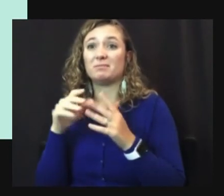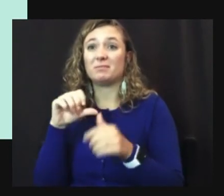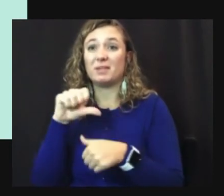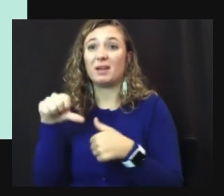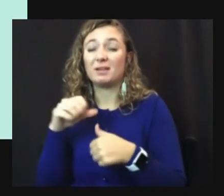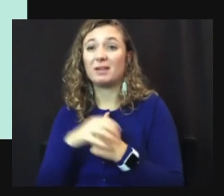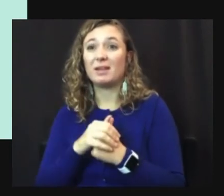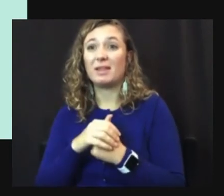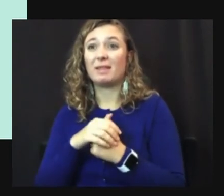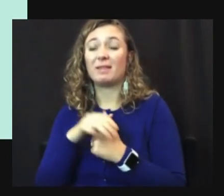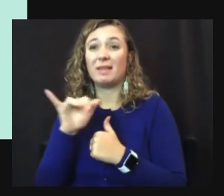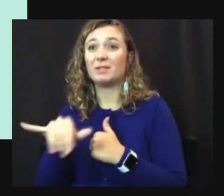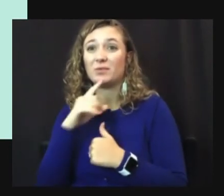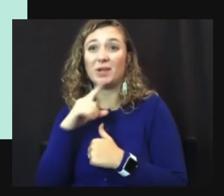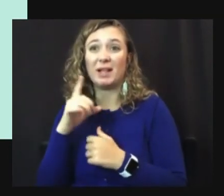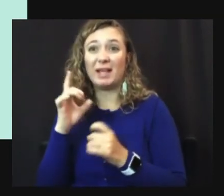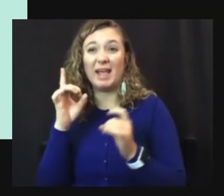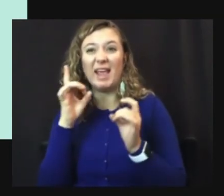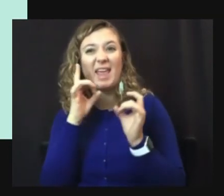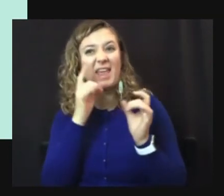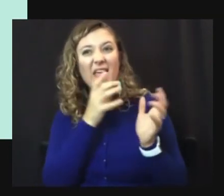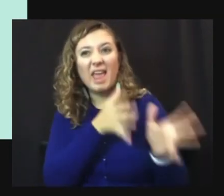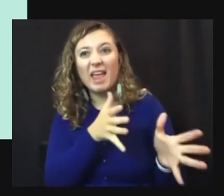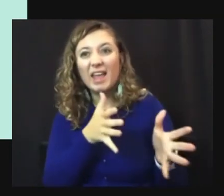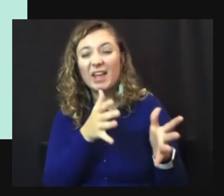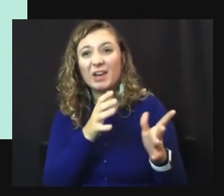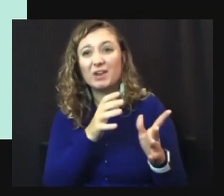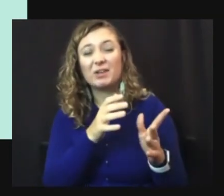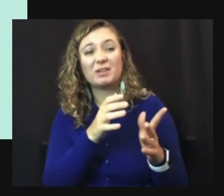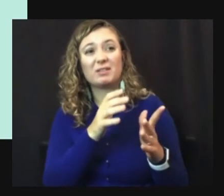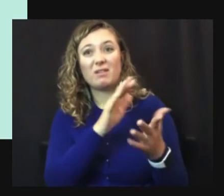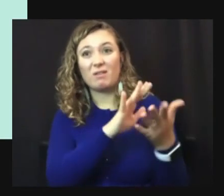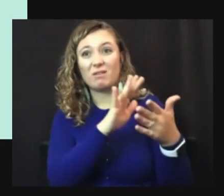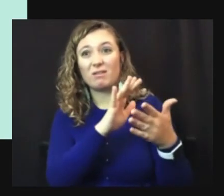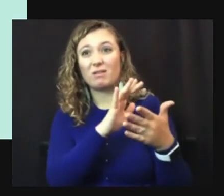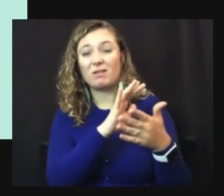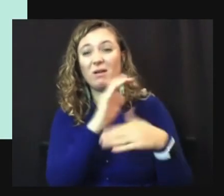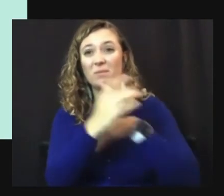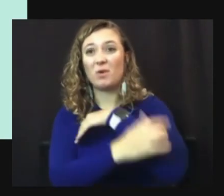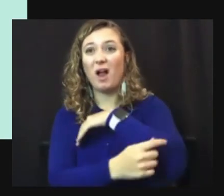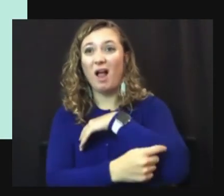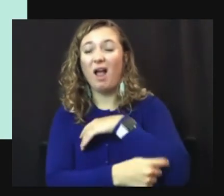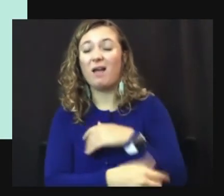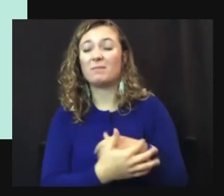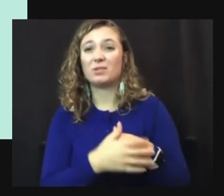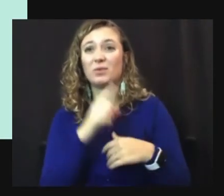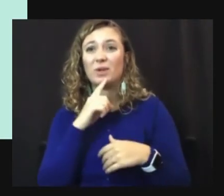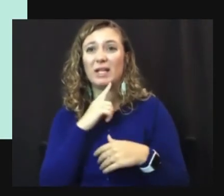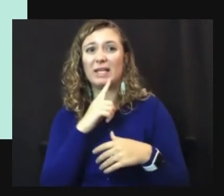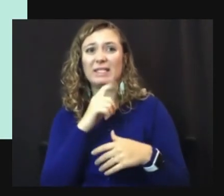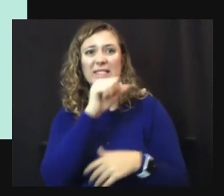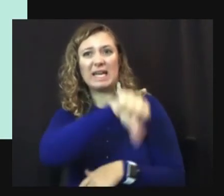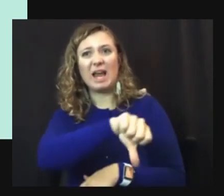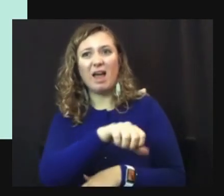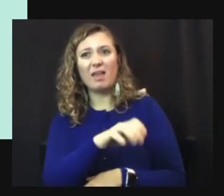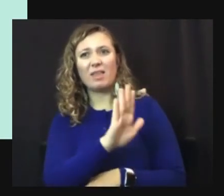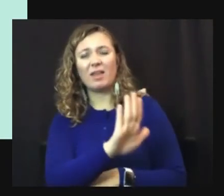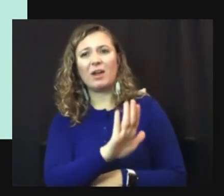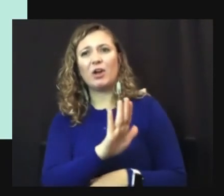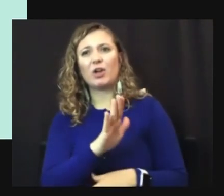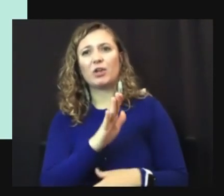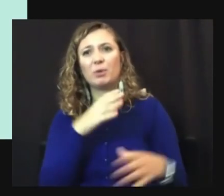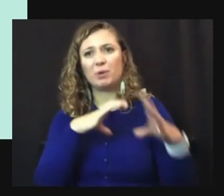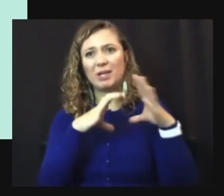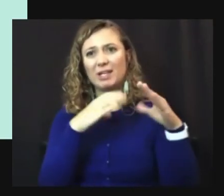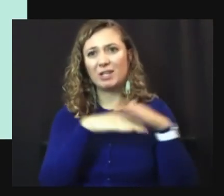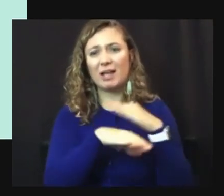absolutely a hate crime to deprive someone of the communication access that they need. So let's not do that to them. And we have one